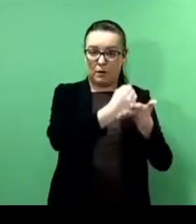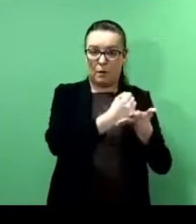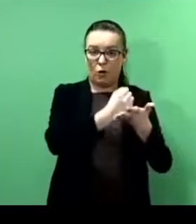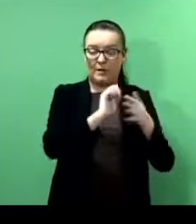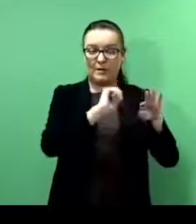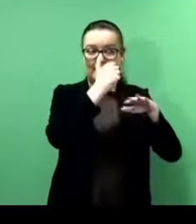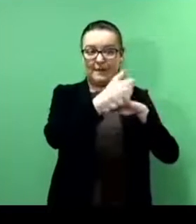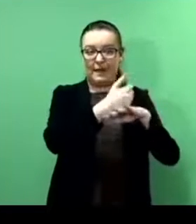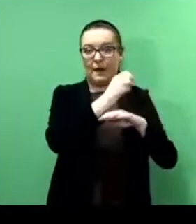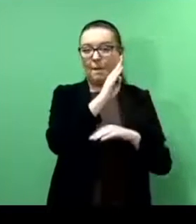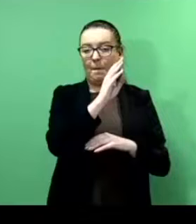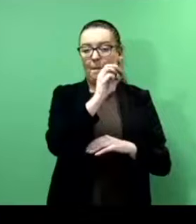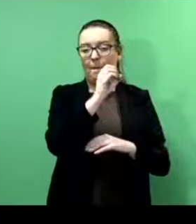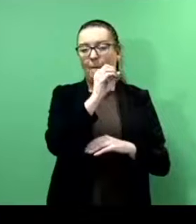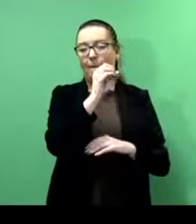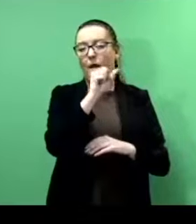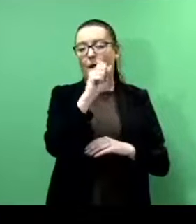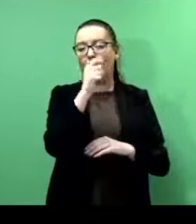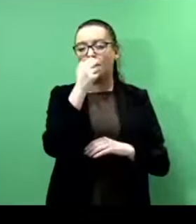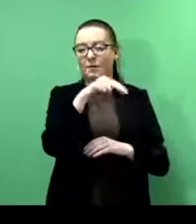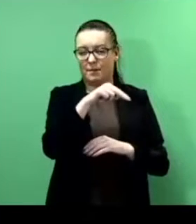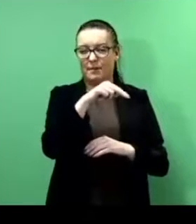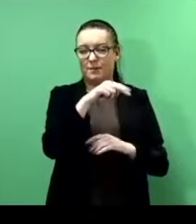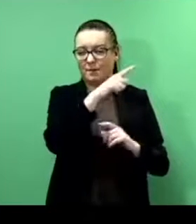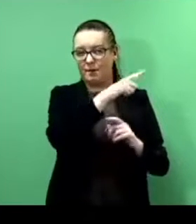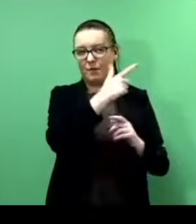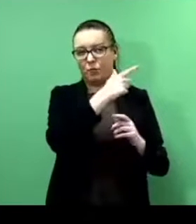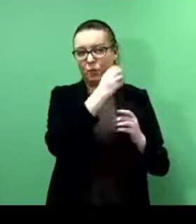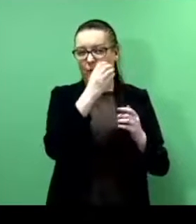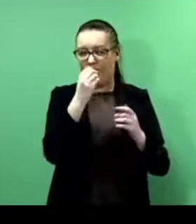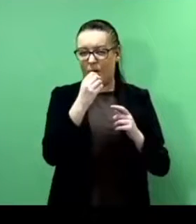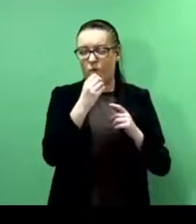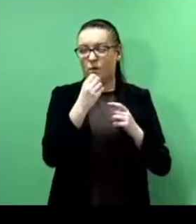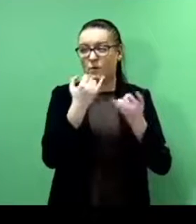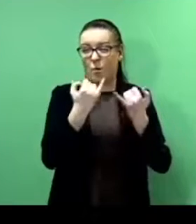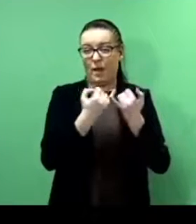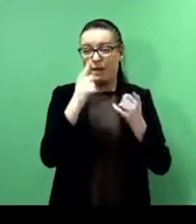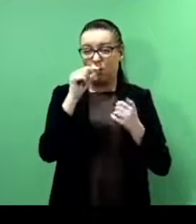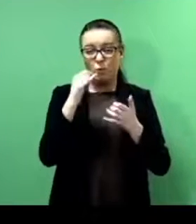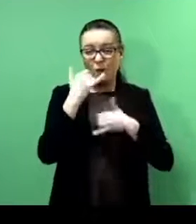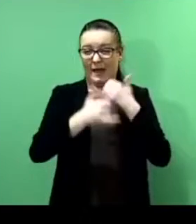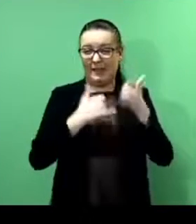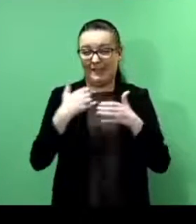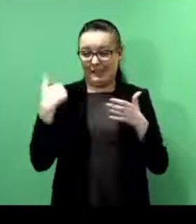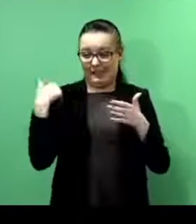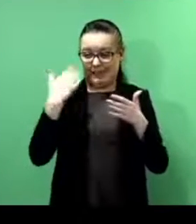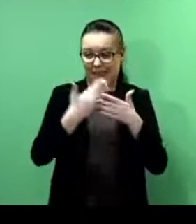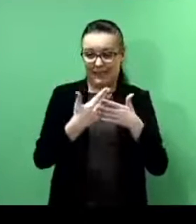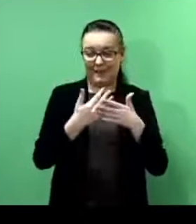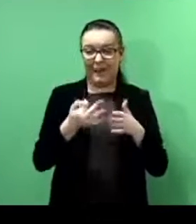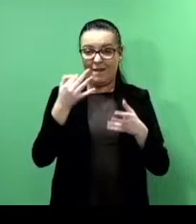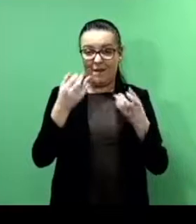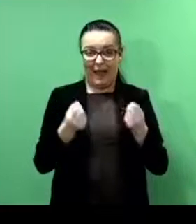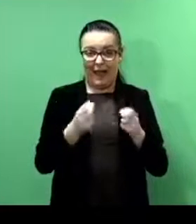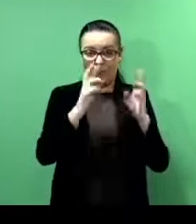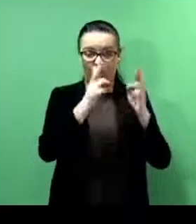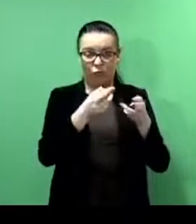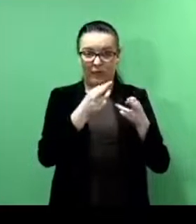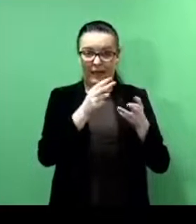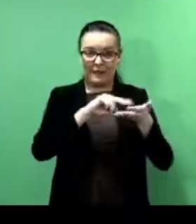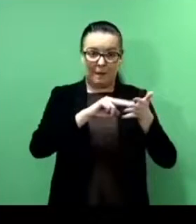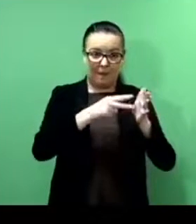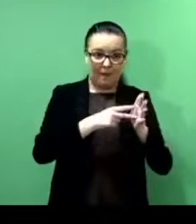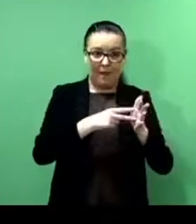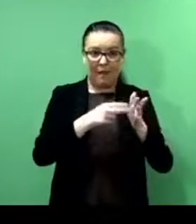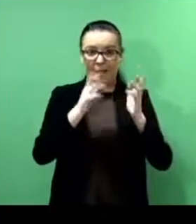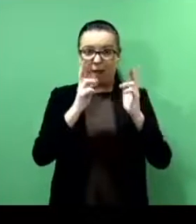in 2000. So it has like over 20 years of research and data to show that if you put the right plan in place for the right child at